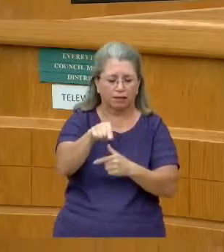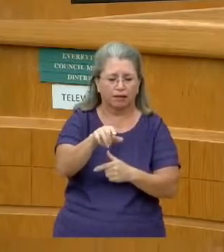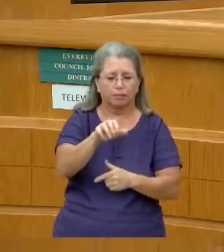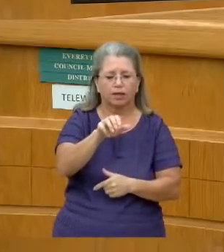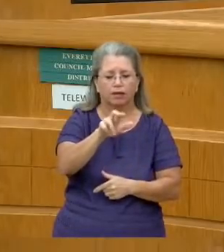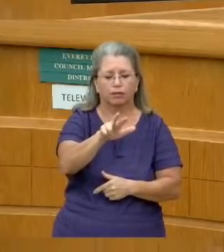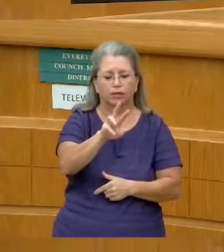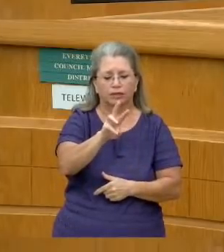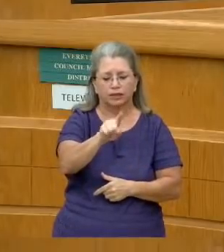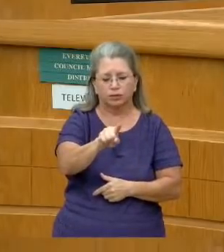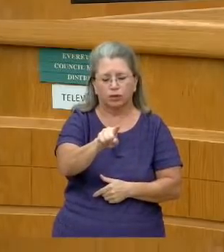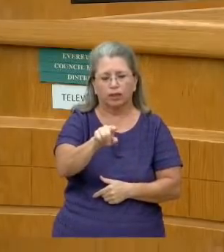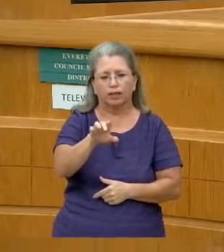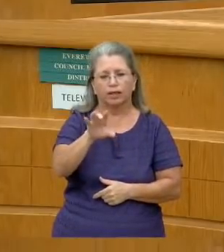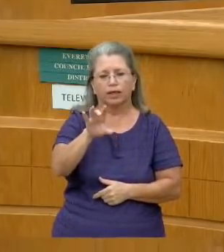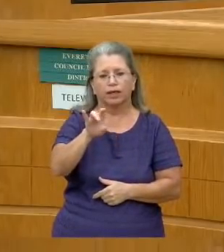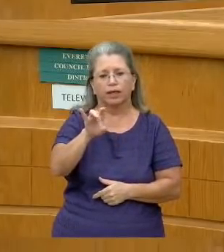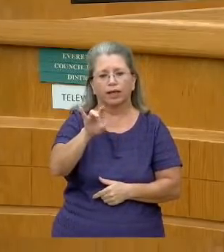code